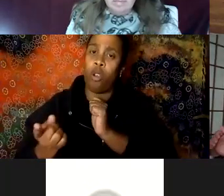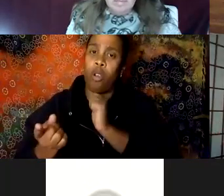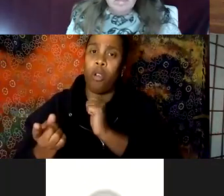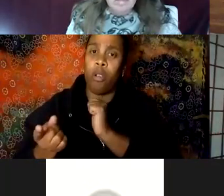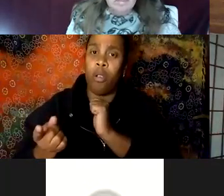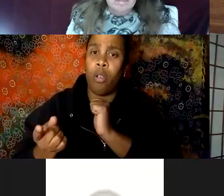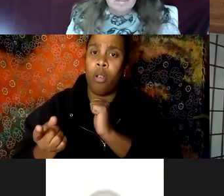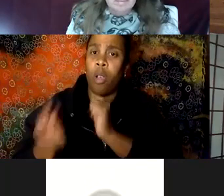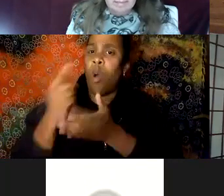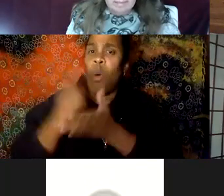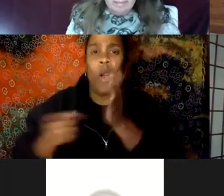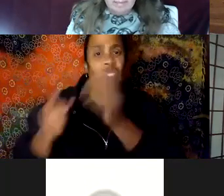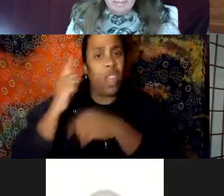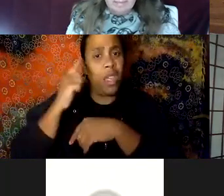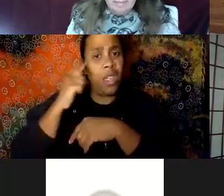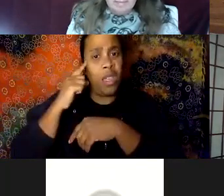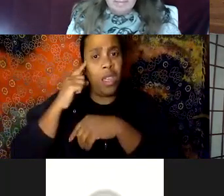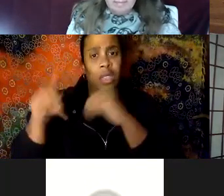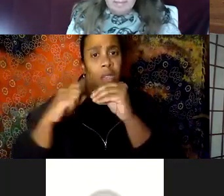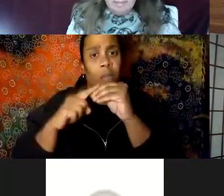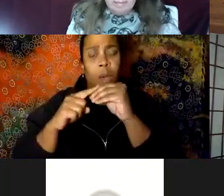what she thinks about